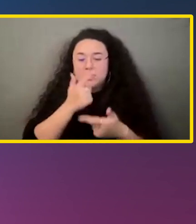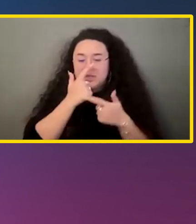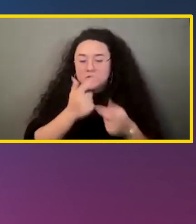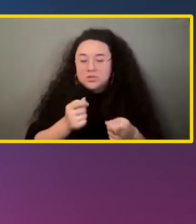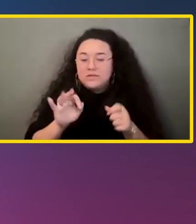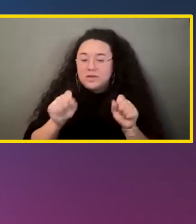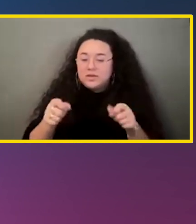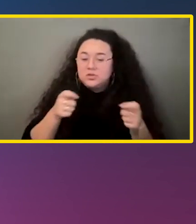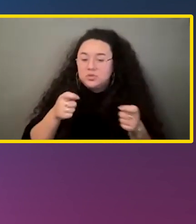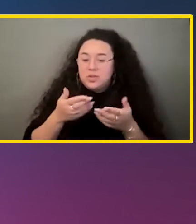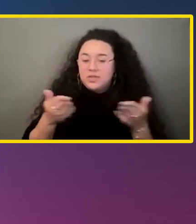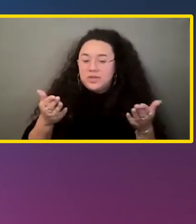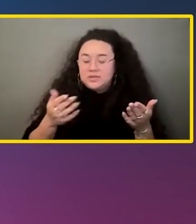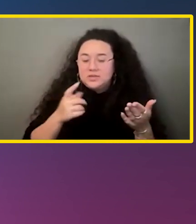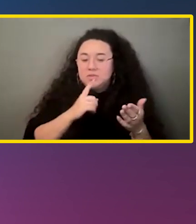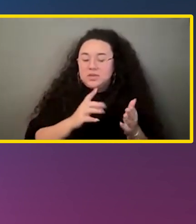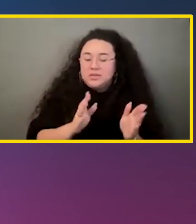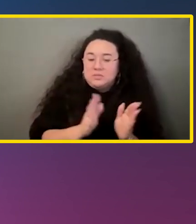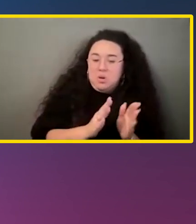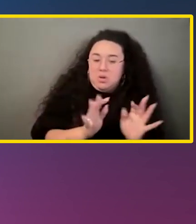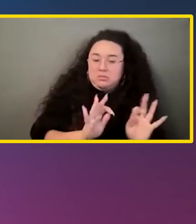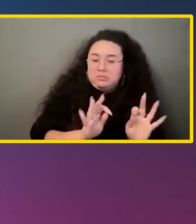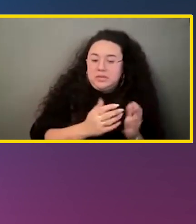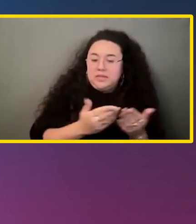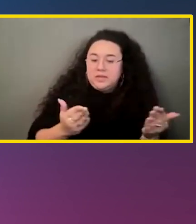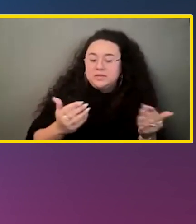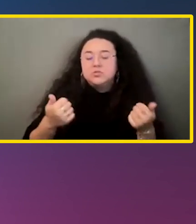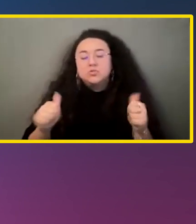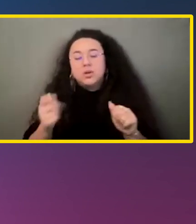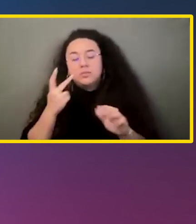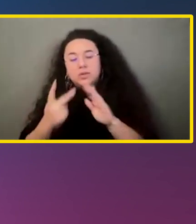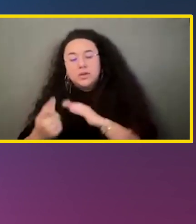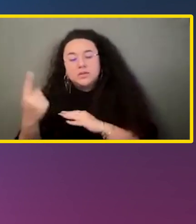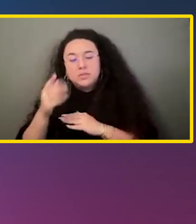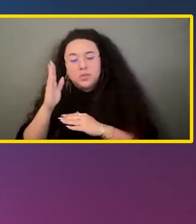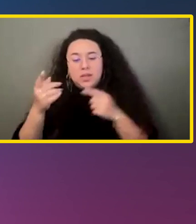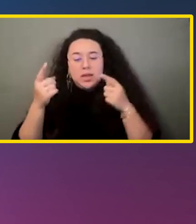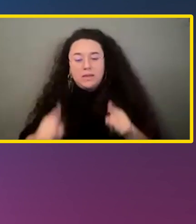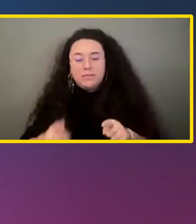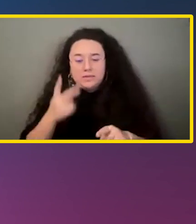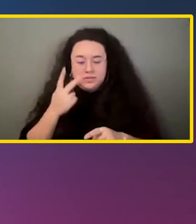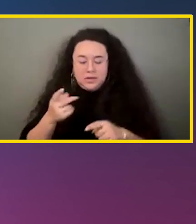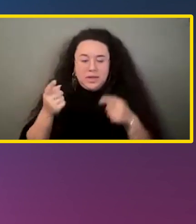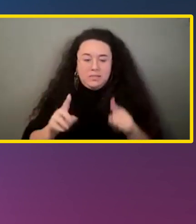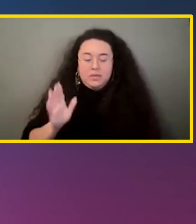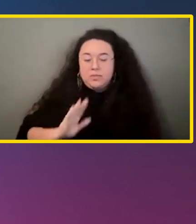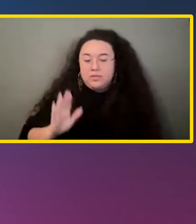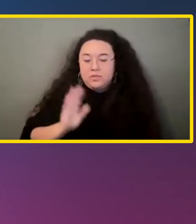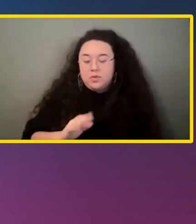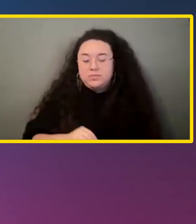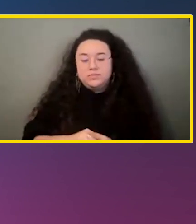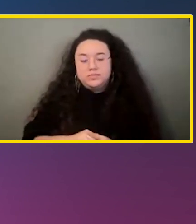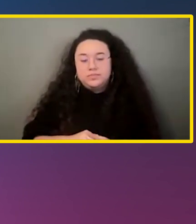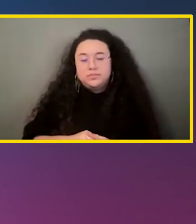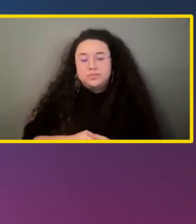can control things that are really small. And then they sometimes try to predict if something will happen because they've seen it happen before. And then they're like